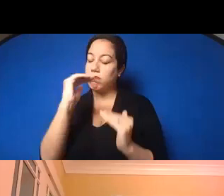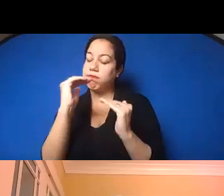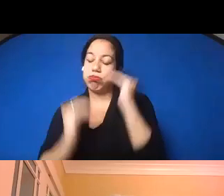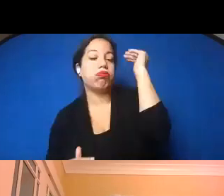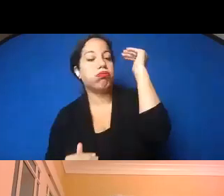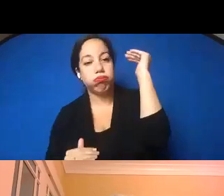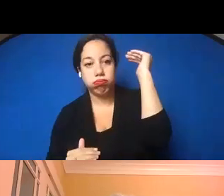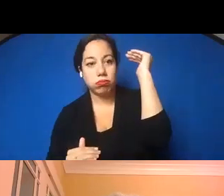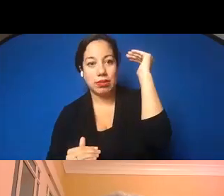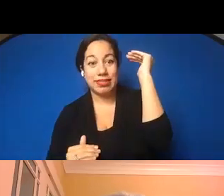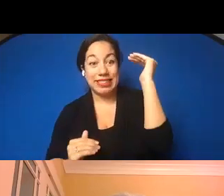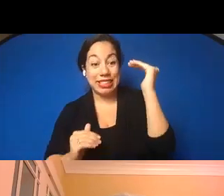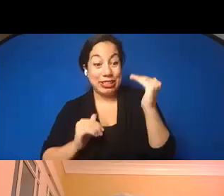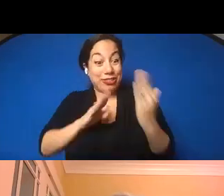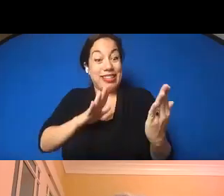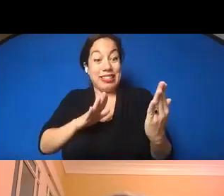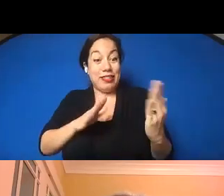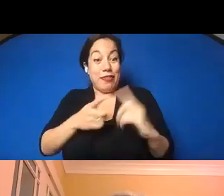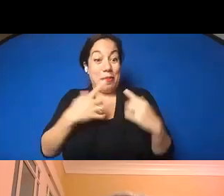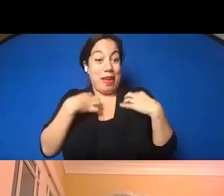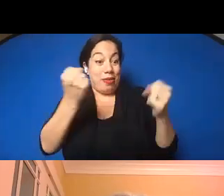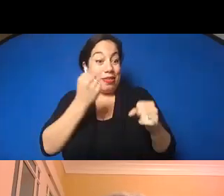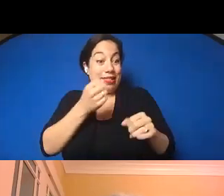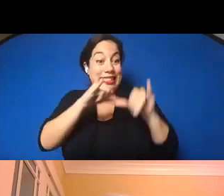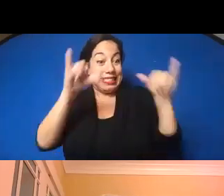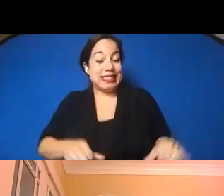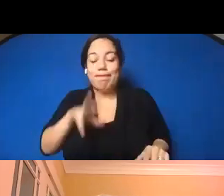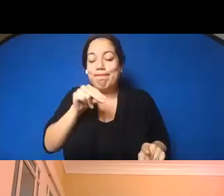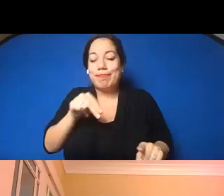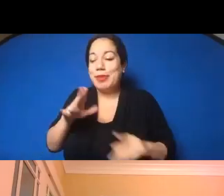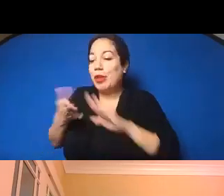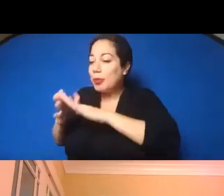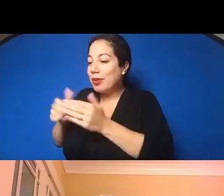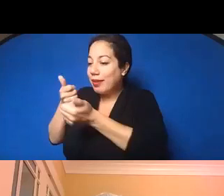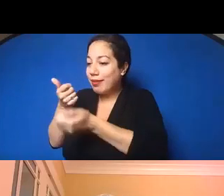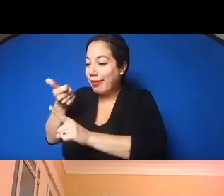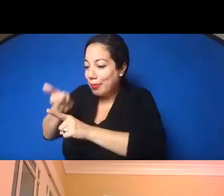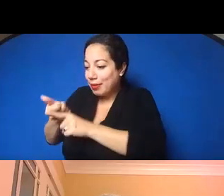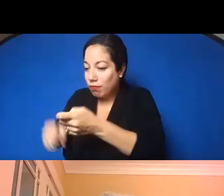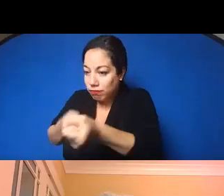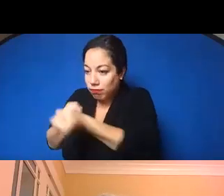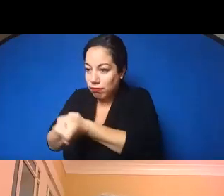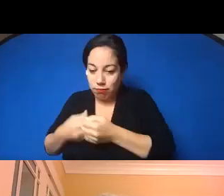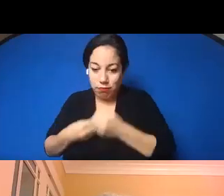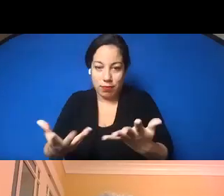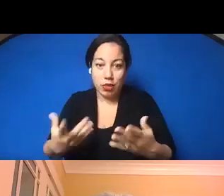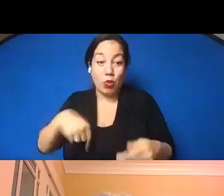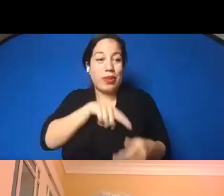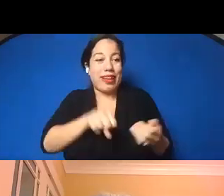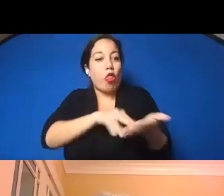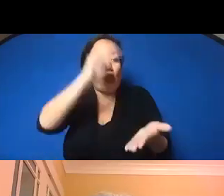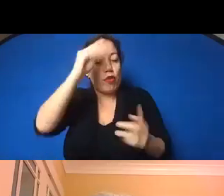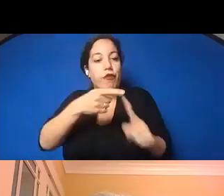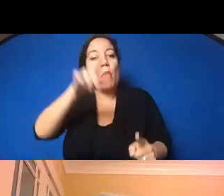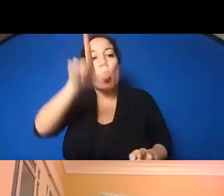being addressed not by health systems, but by communities themselves. This is a time when actually we can learn from low resource and from